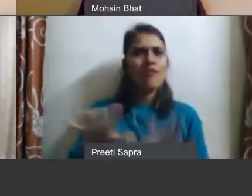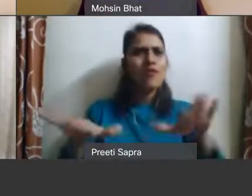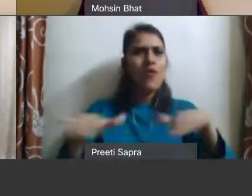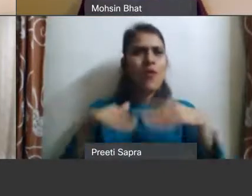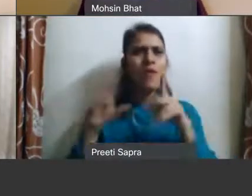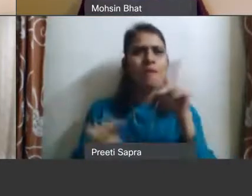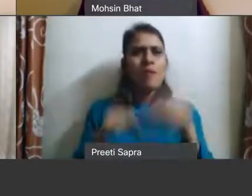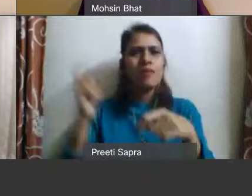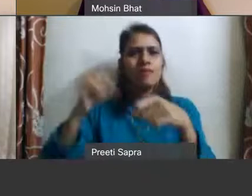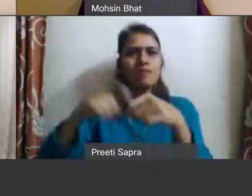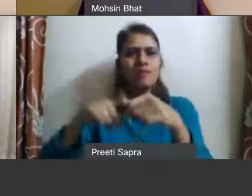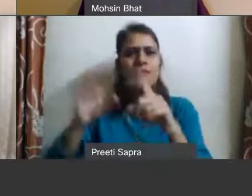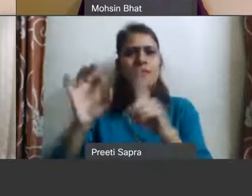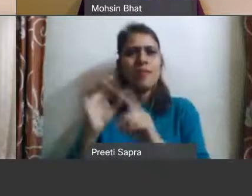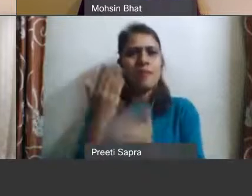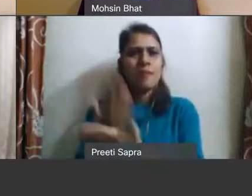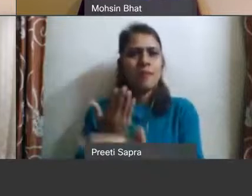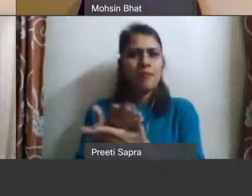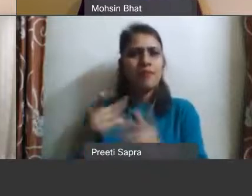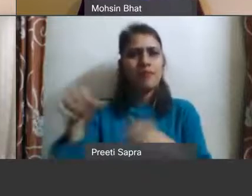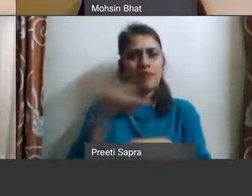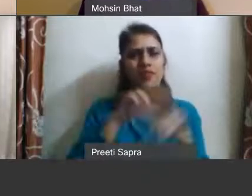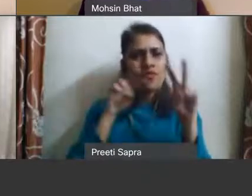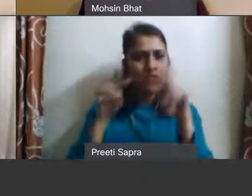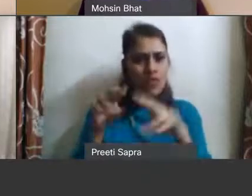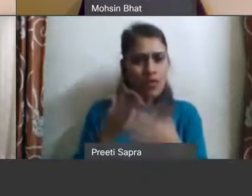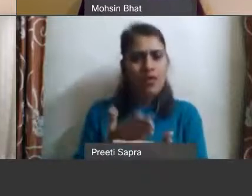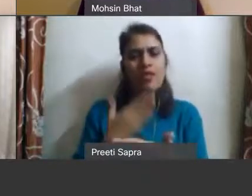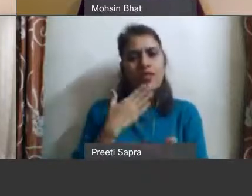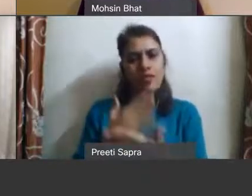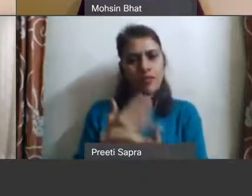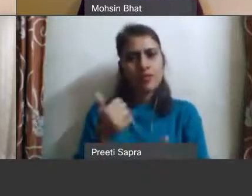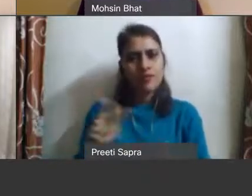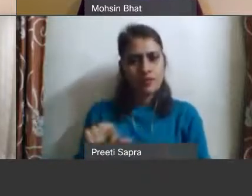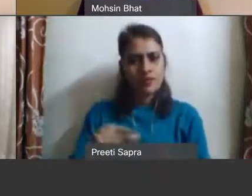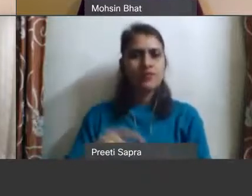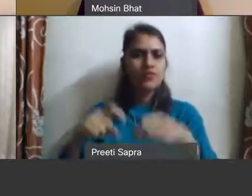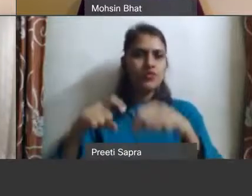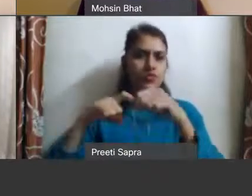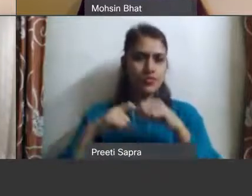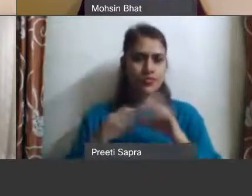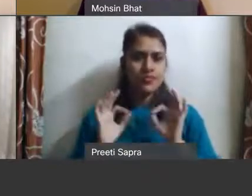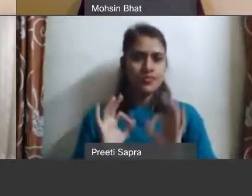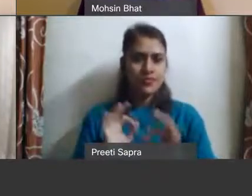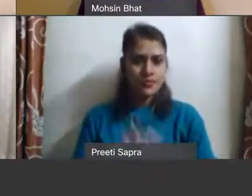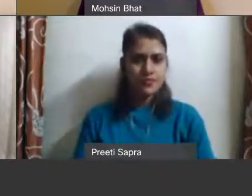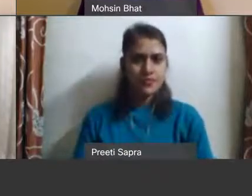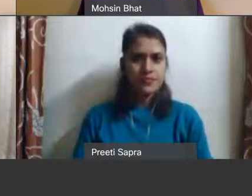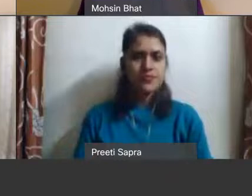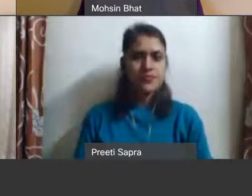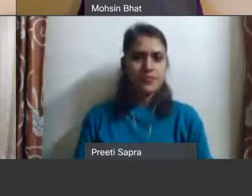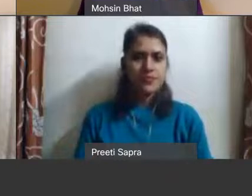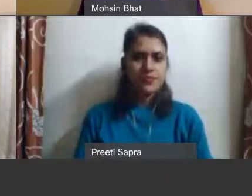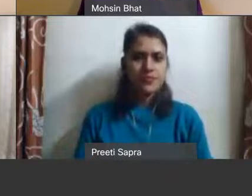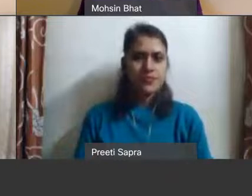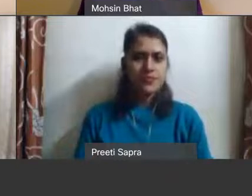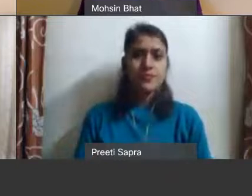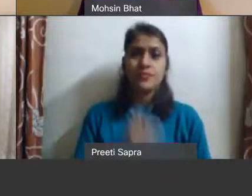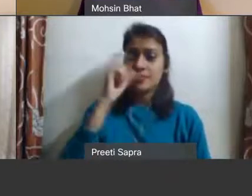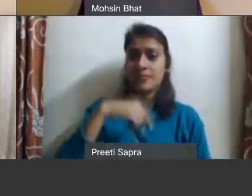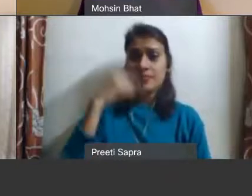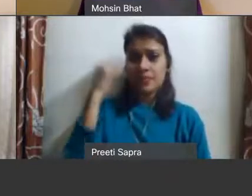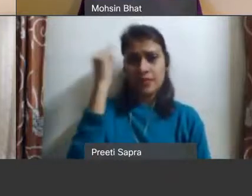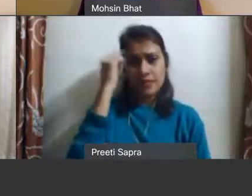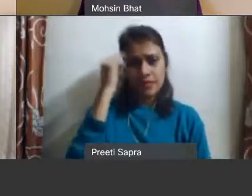and really wonderful to share the panel virtually with Lucy. So what I thought I'll do is